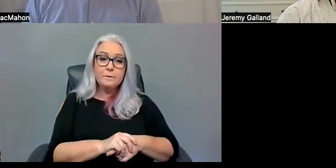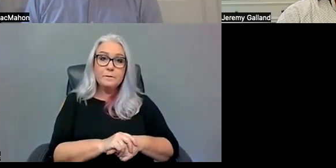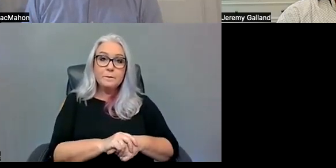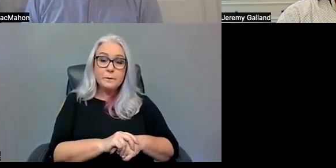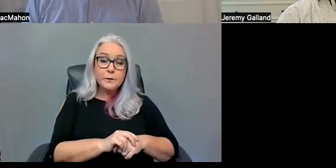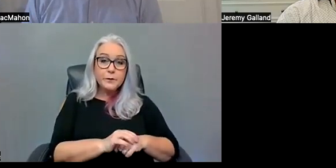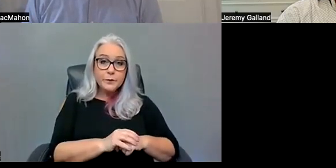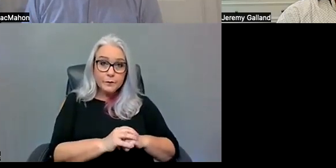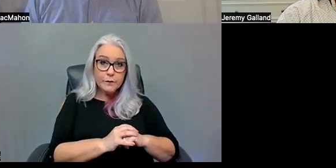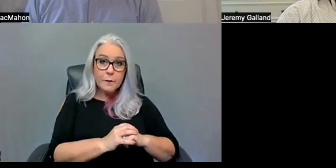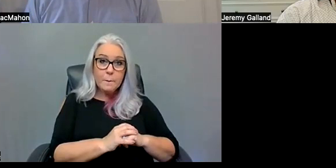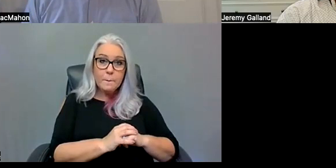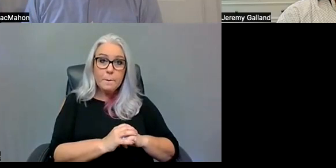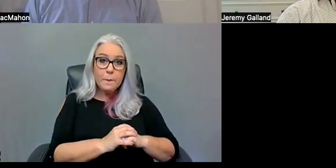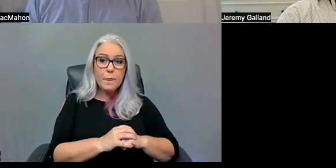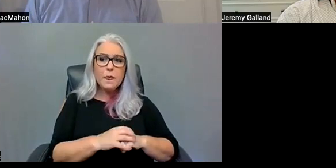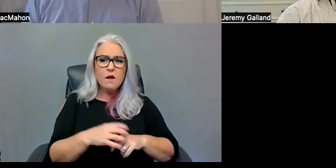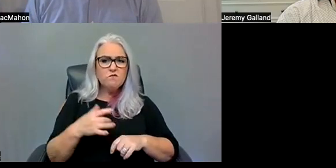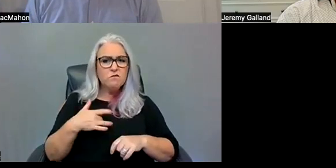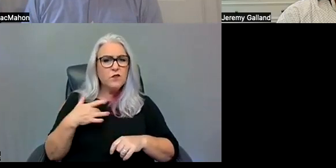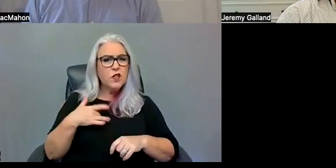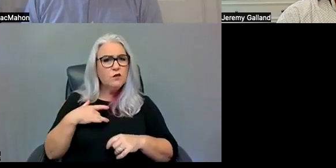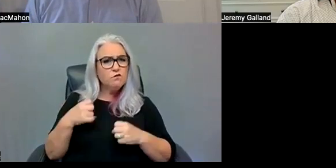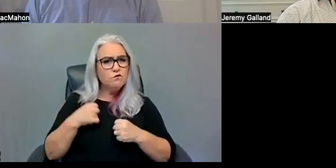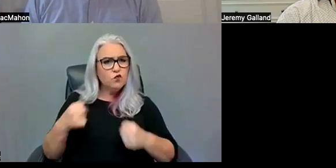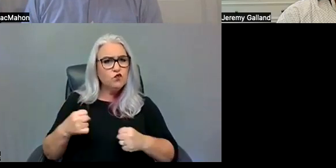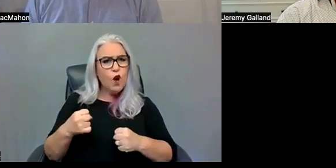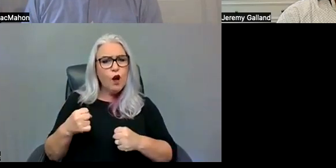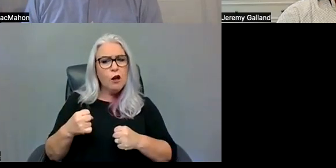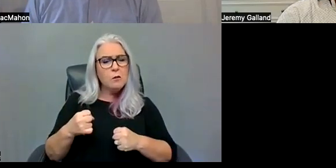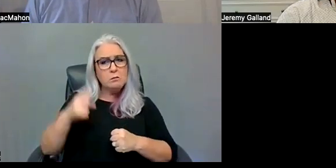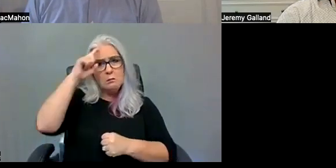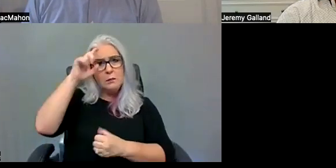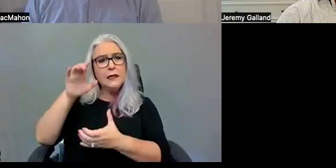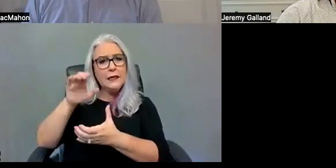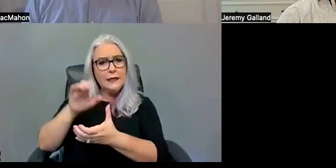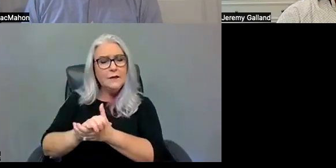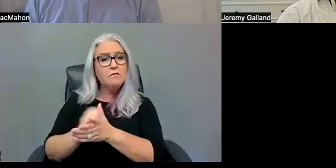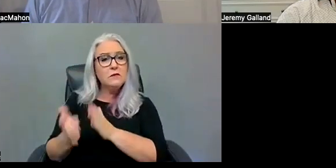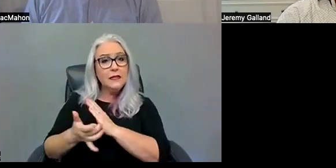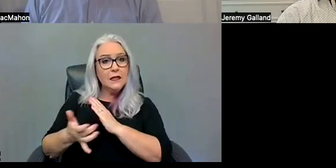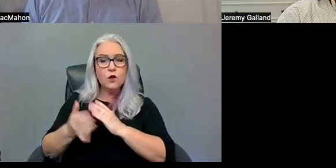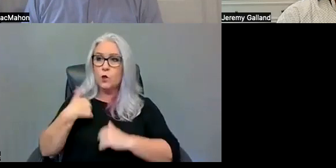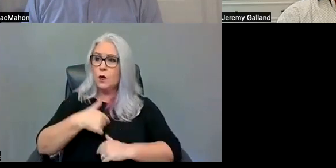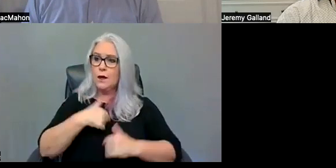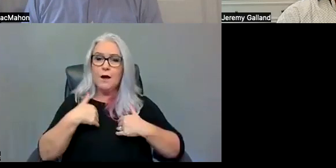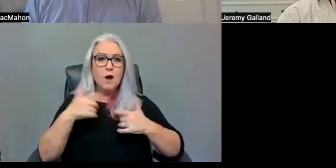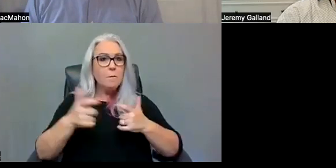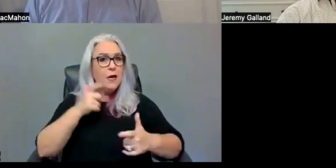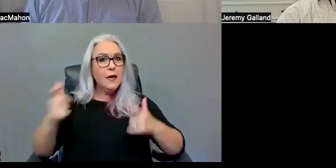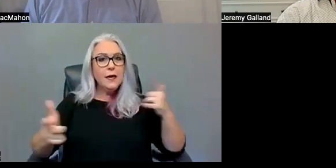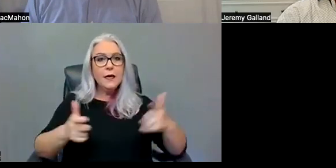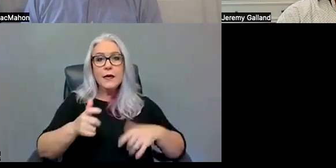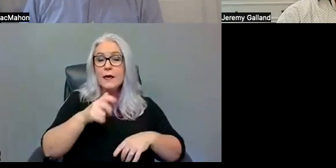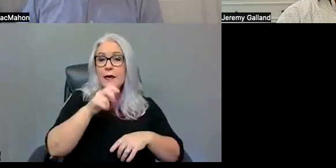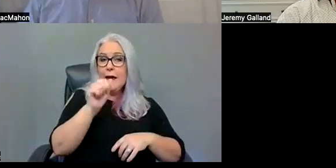believe very much in technology. We have a big artificial intelligence world ahead of